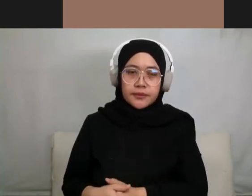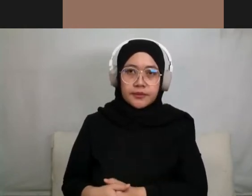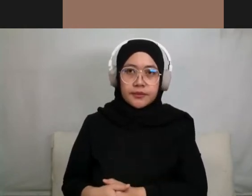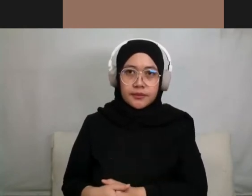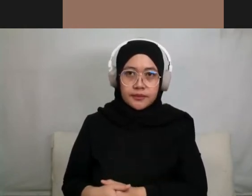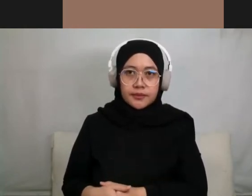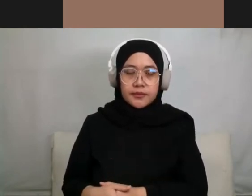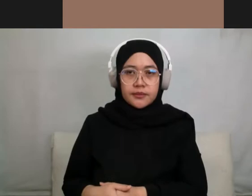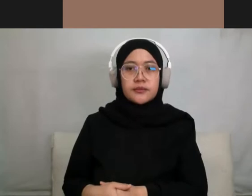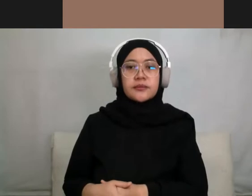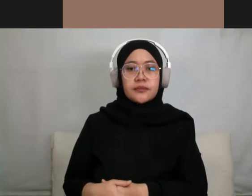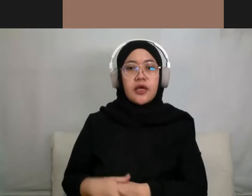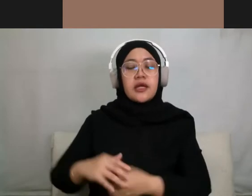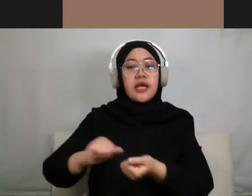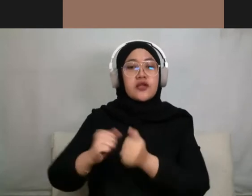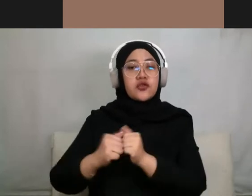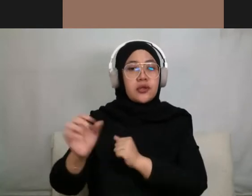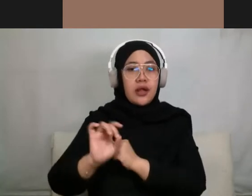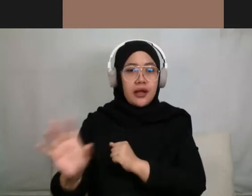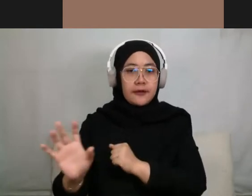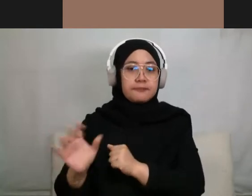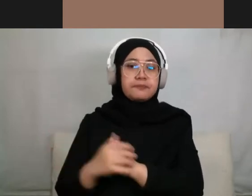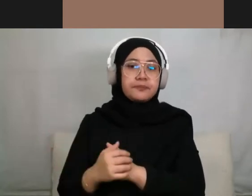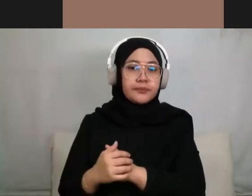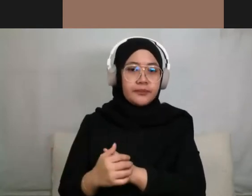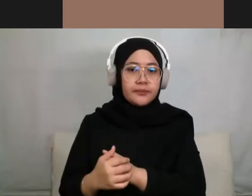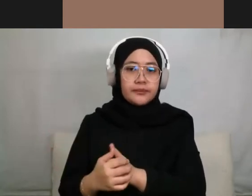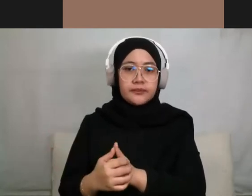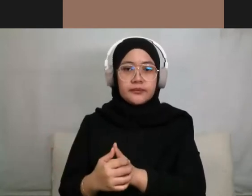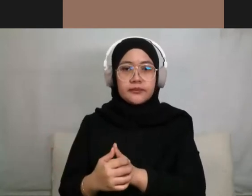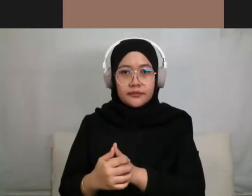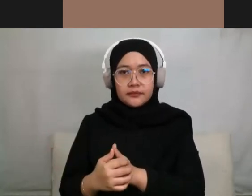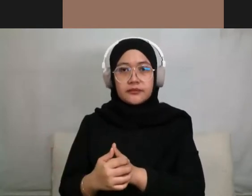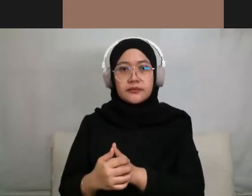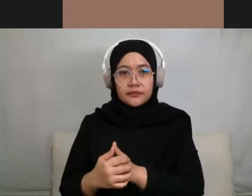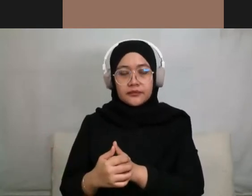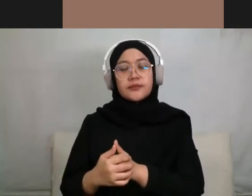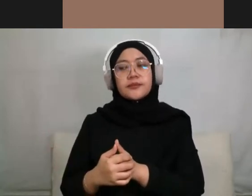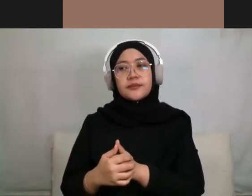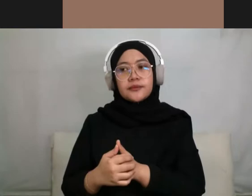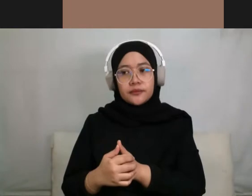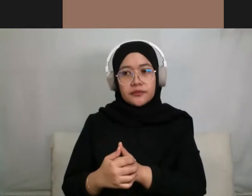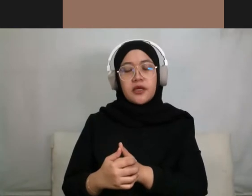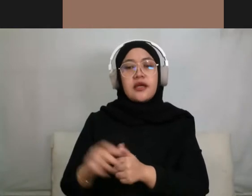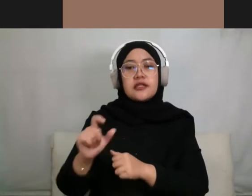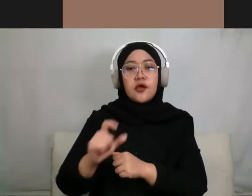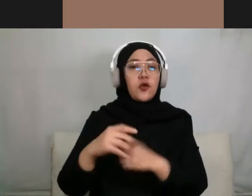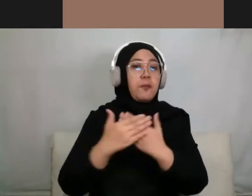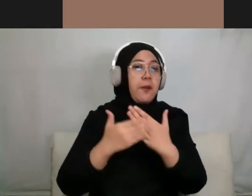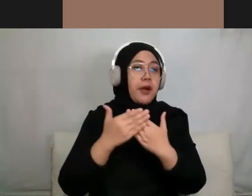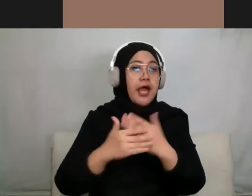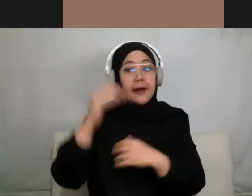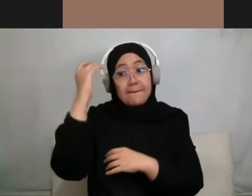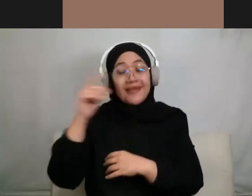the other case, when we talk about the bus maintenance, the bus maintenance in electric bus is very